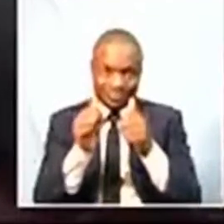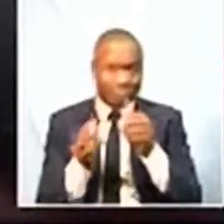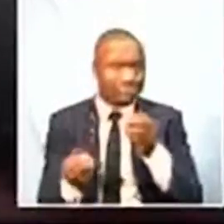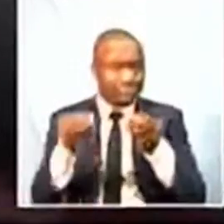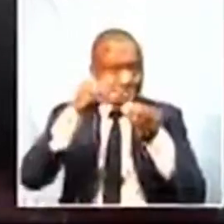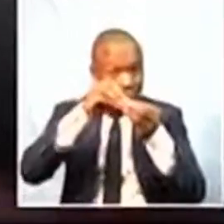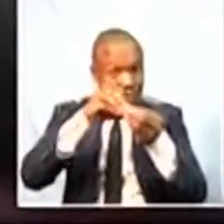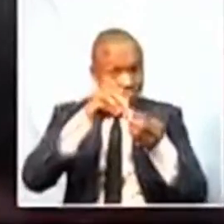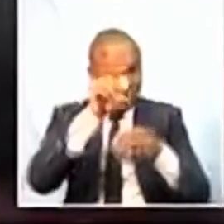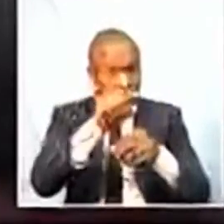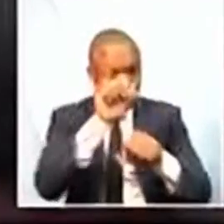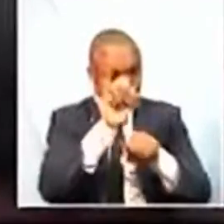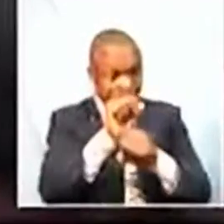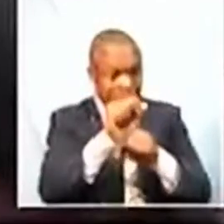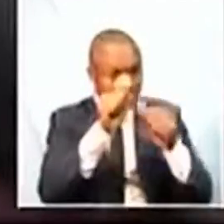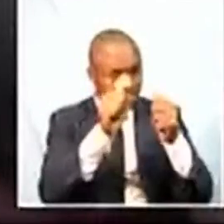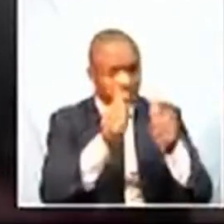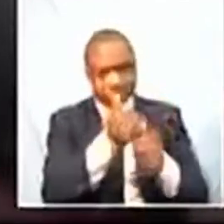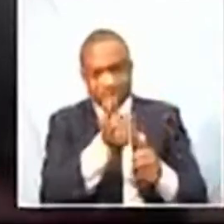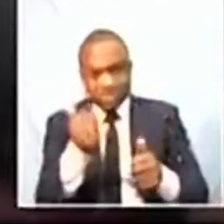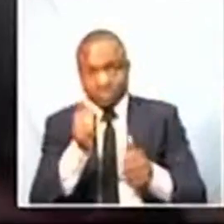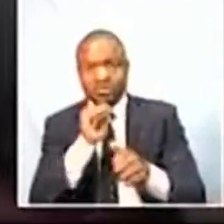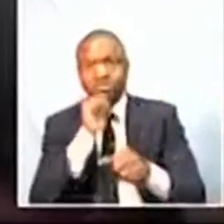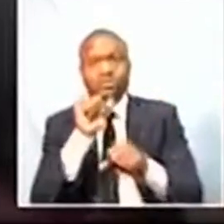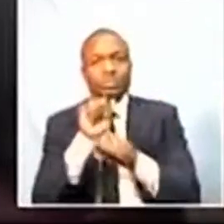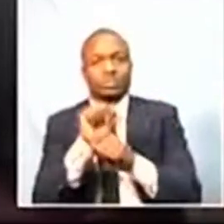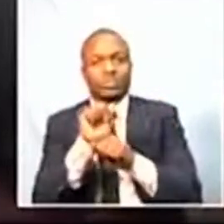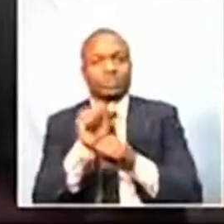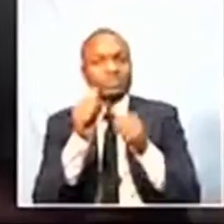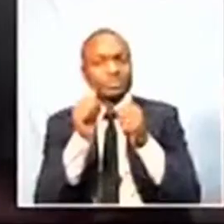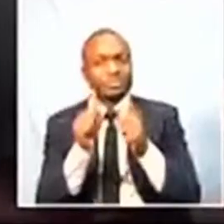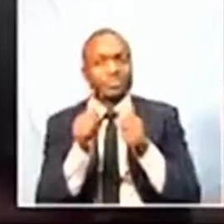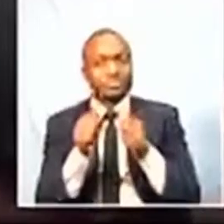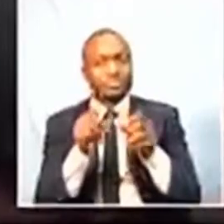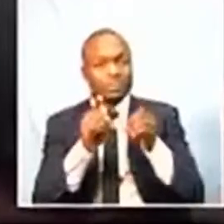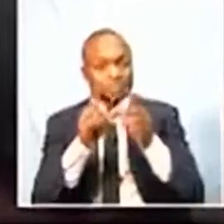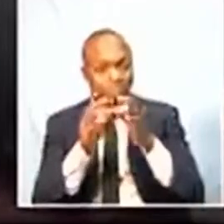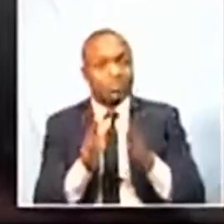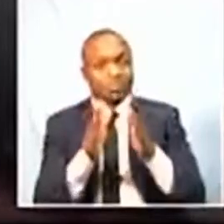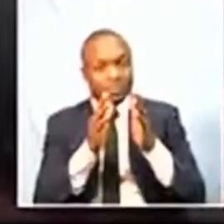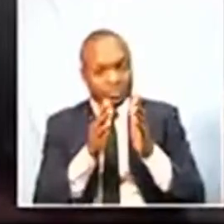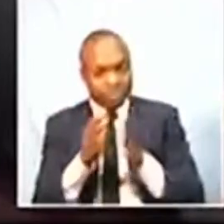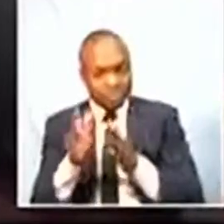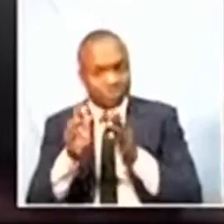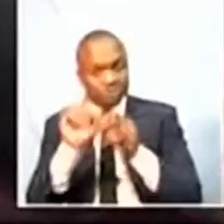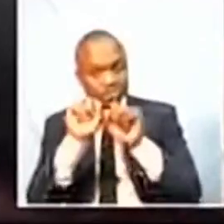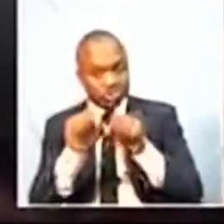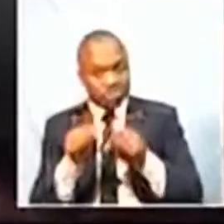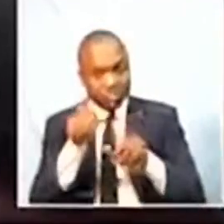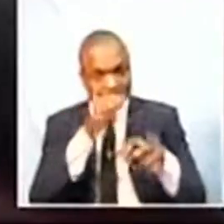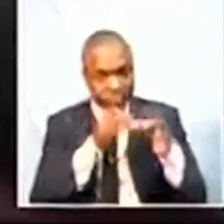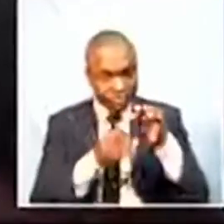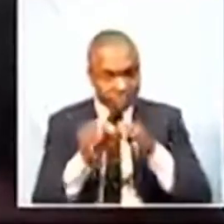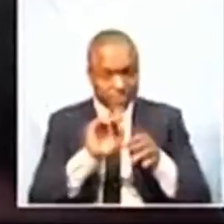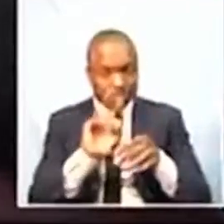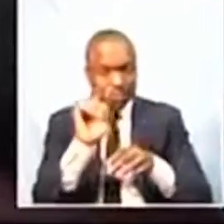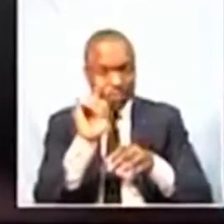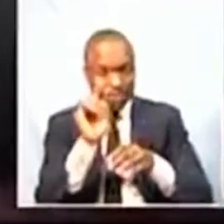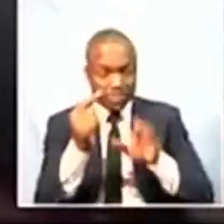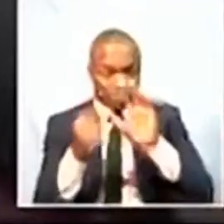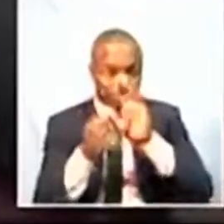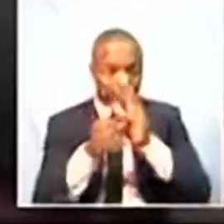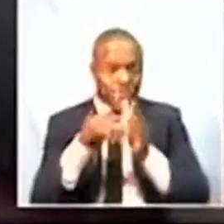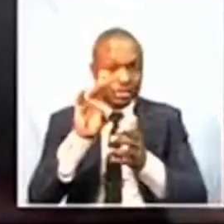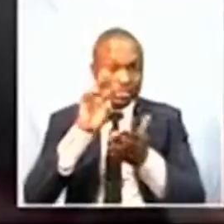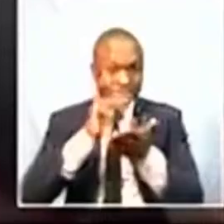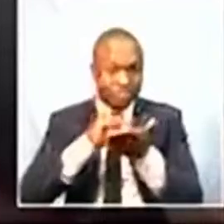of those that are performing well and those that are not performing well. Director Planning, if you can come in and clarify on the 1.7 million. Before